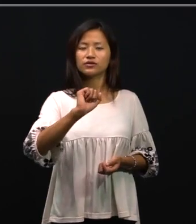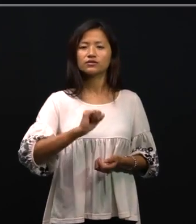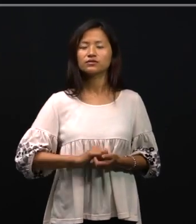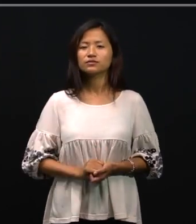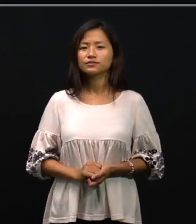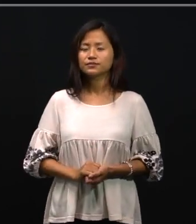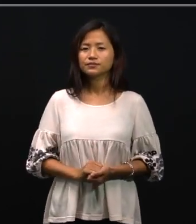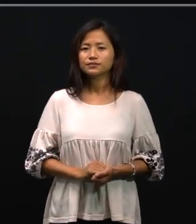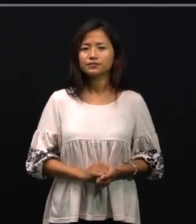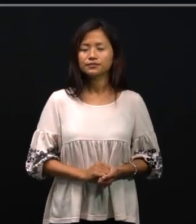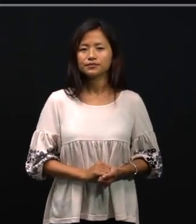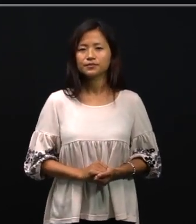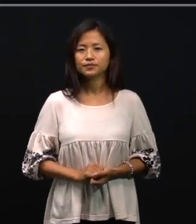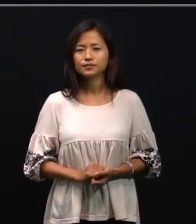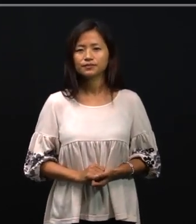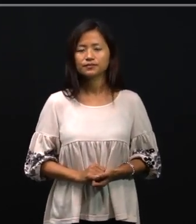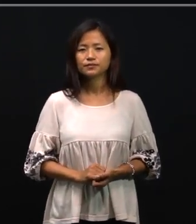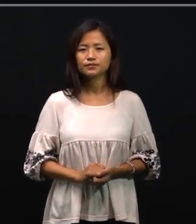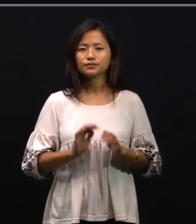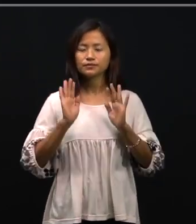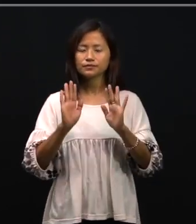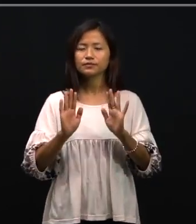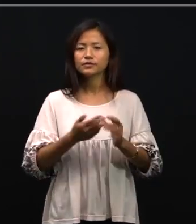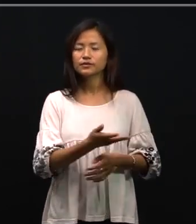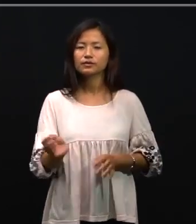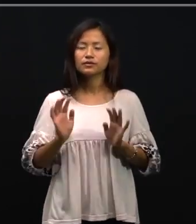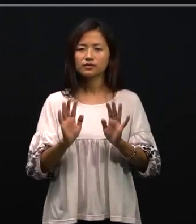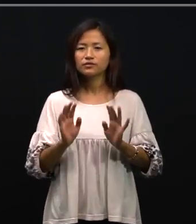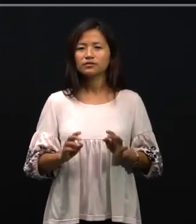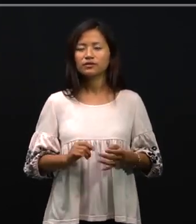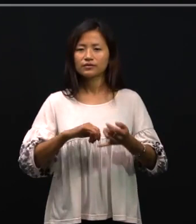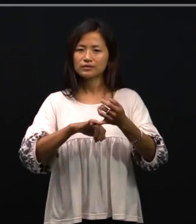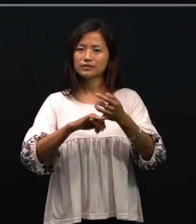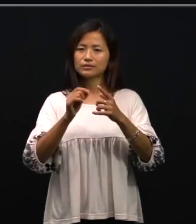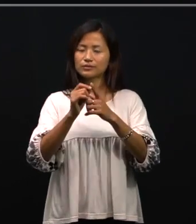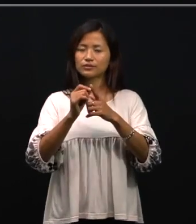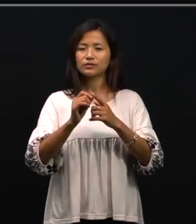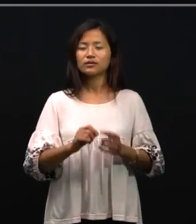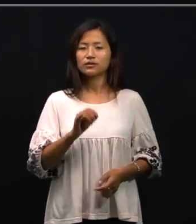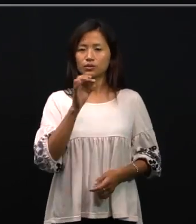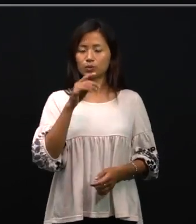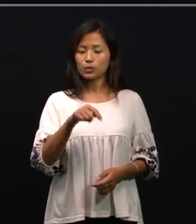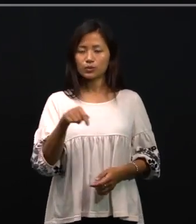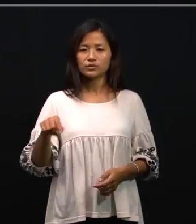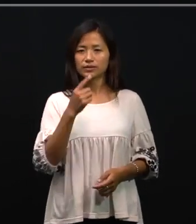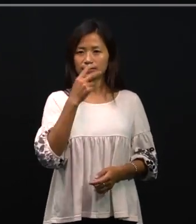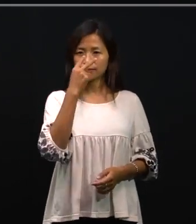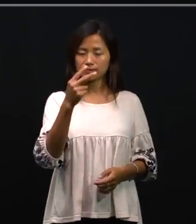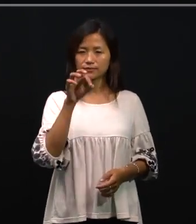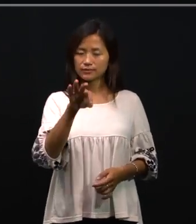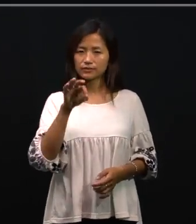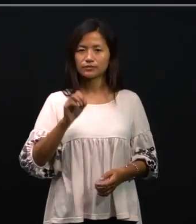identification. So each and every living organism, they have a specific characters with which we can identify it. Certain groups of